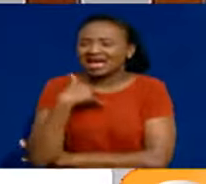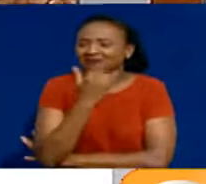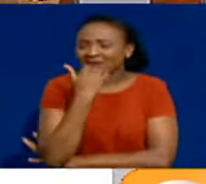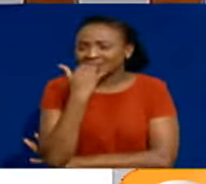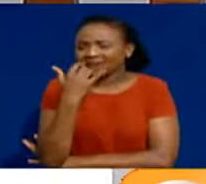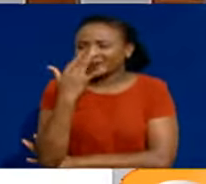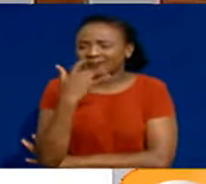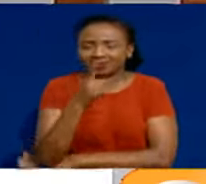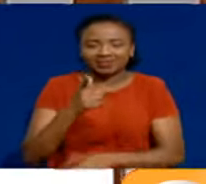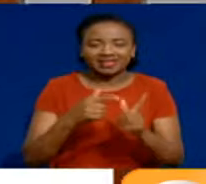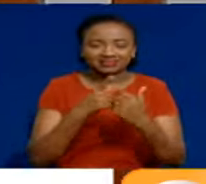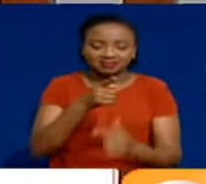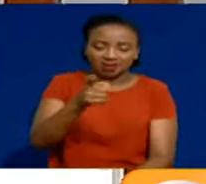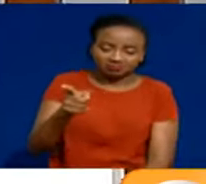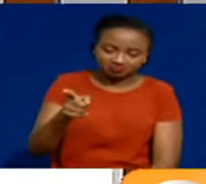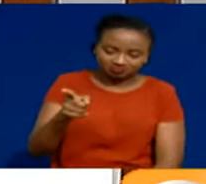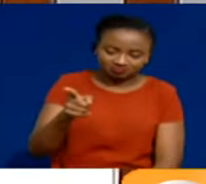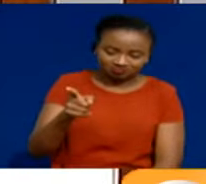then they say, Jeff Tosh.